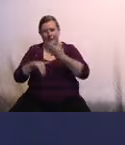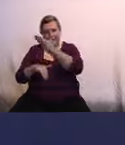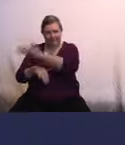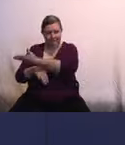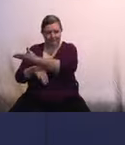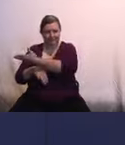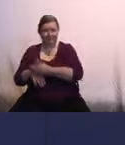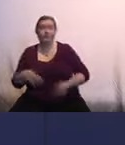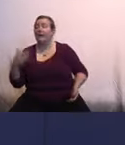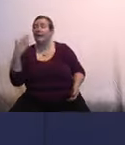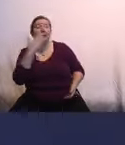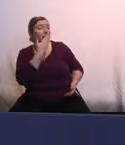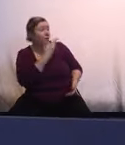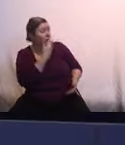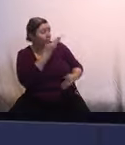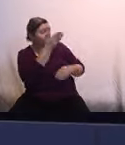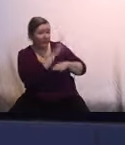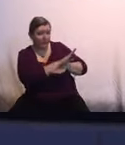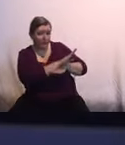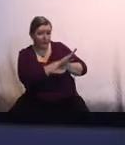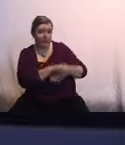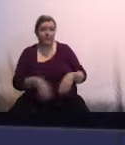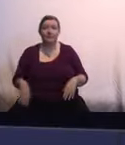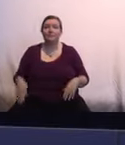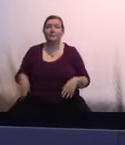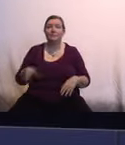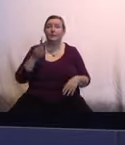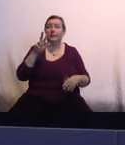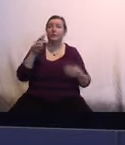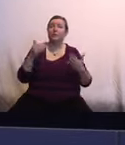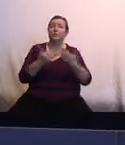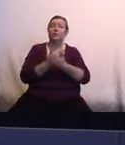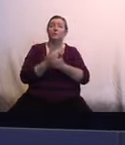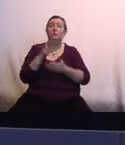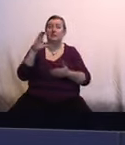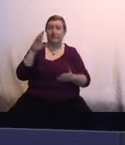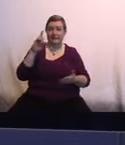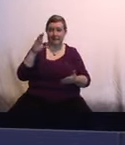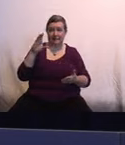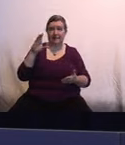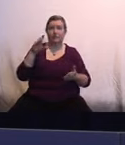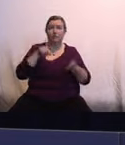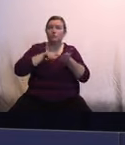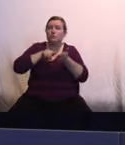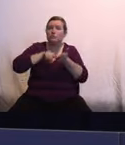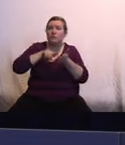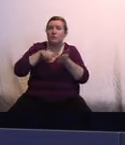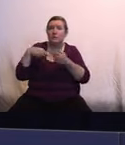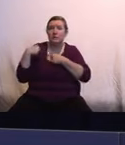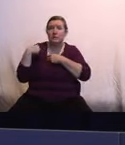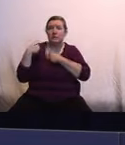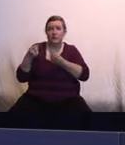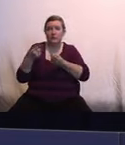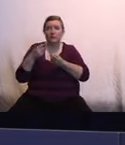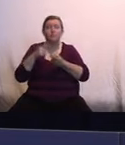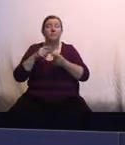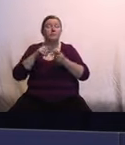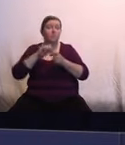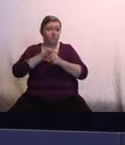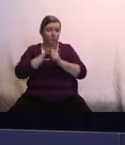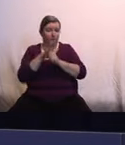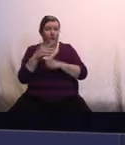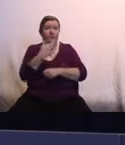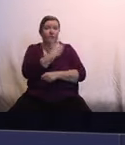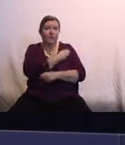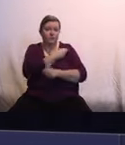afternoon. 3 new CDC studies provide strong evidence that COVID-19 vaccination is effective in